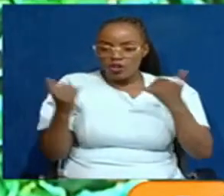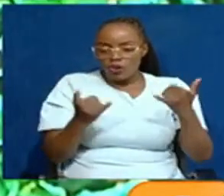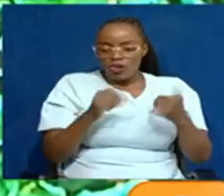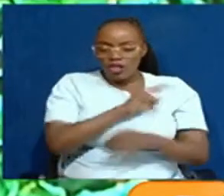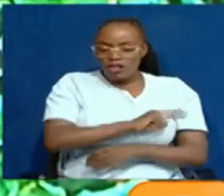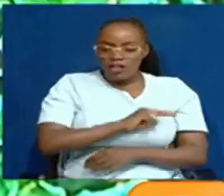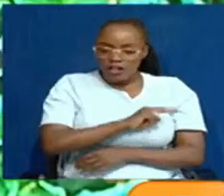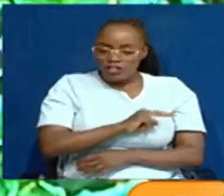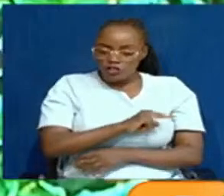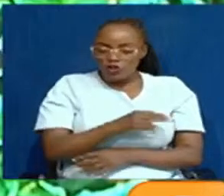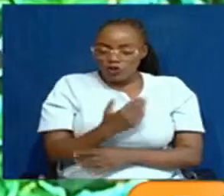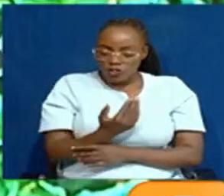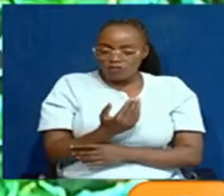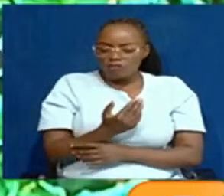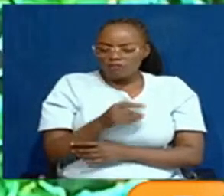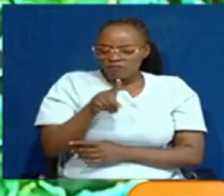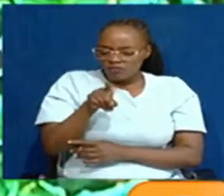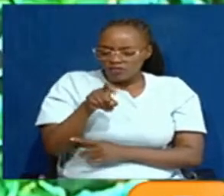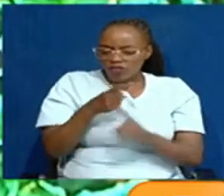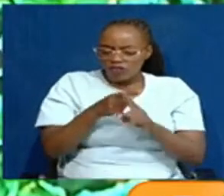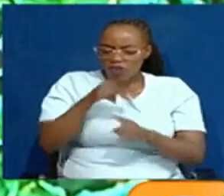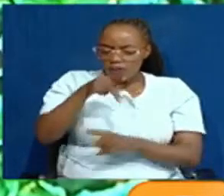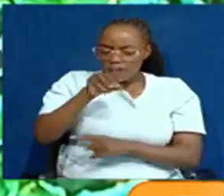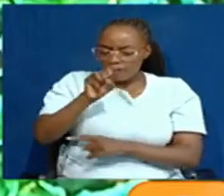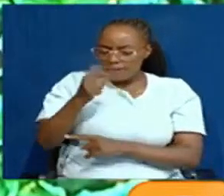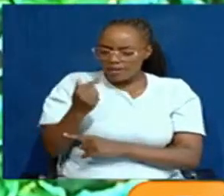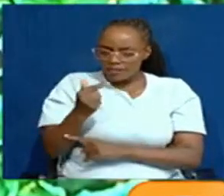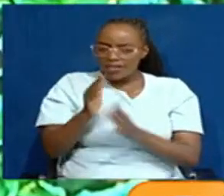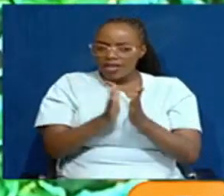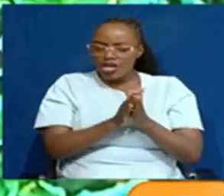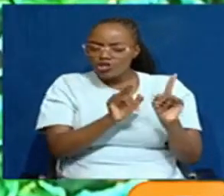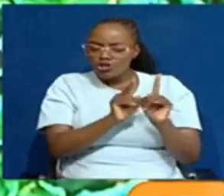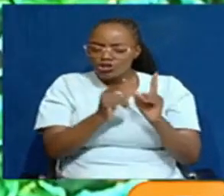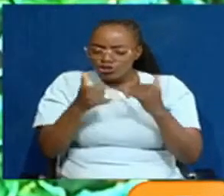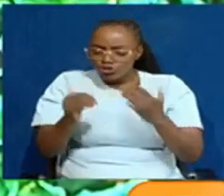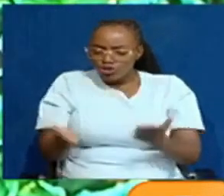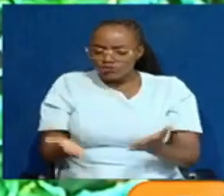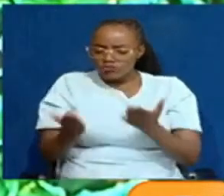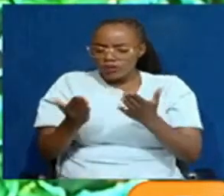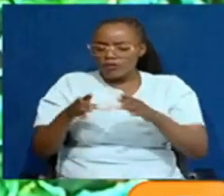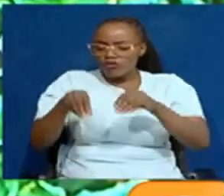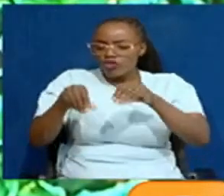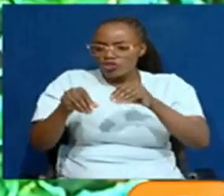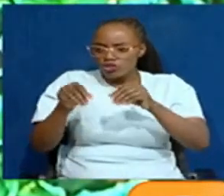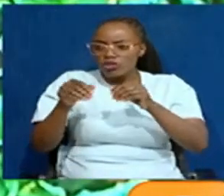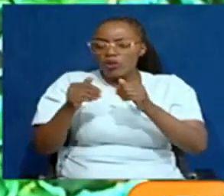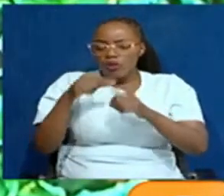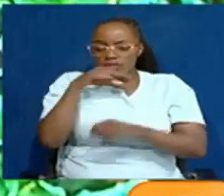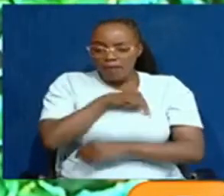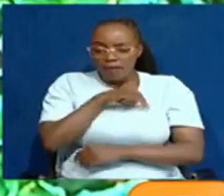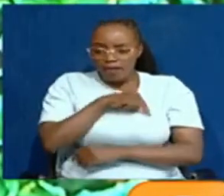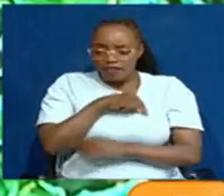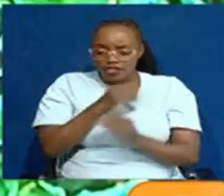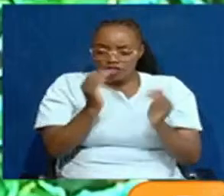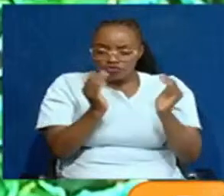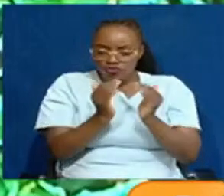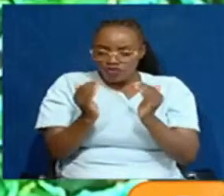natural predators from pests and enriching the soil with beneficial